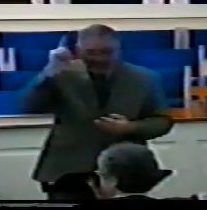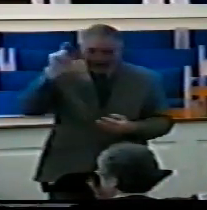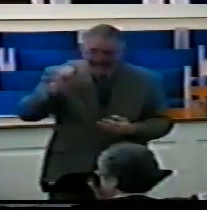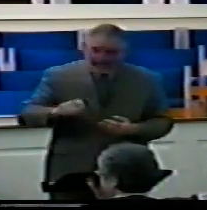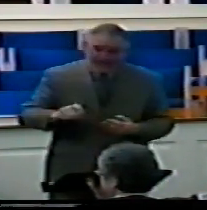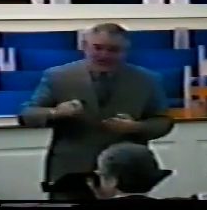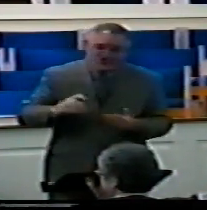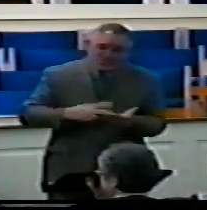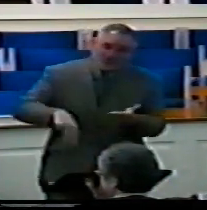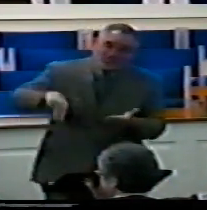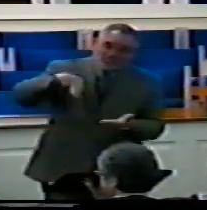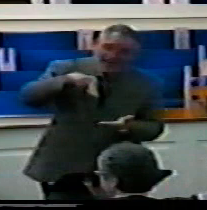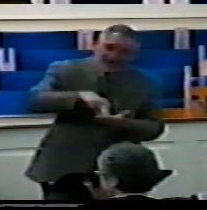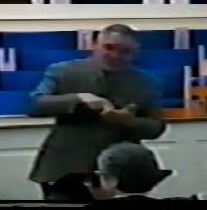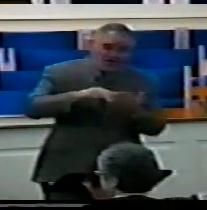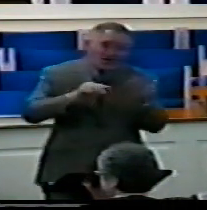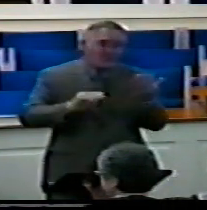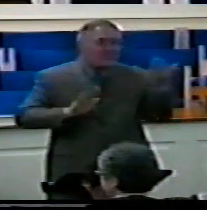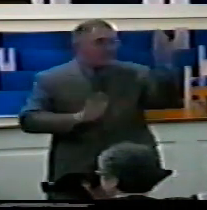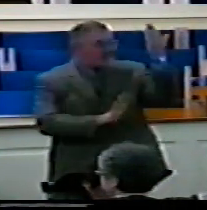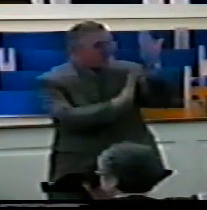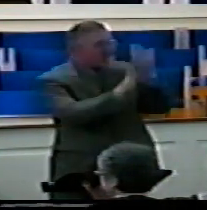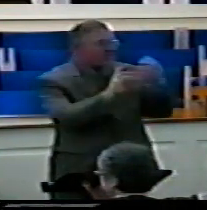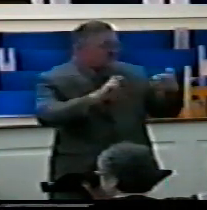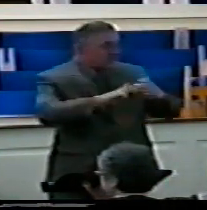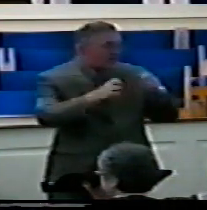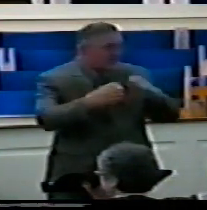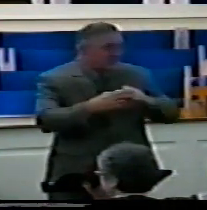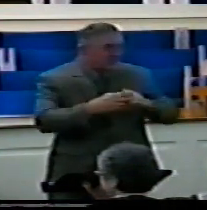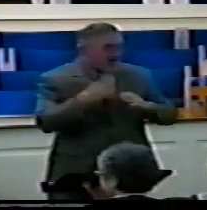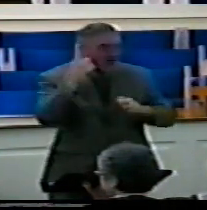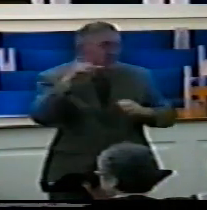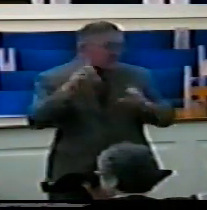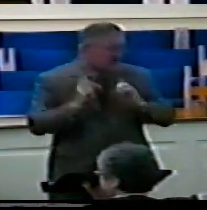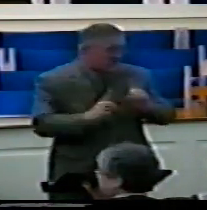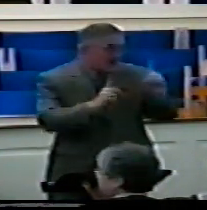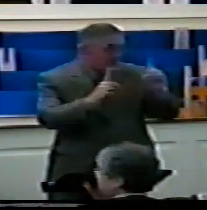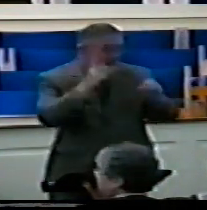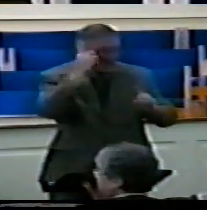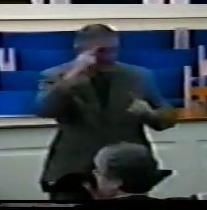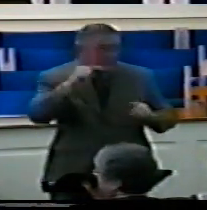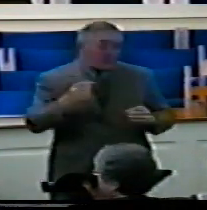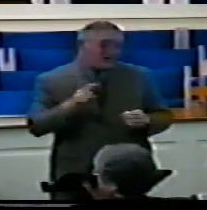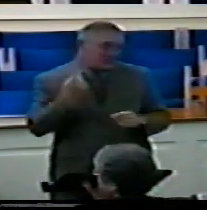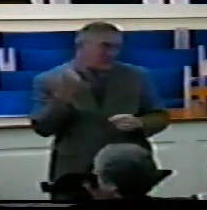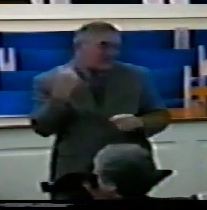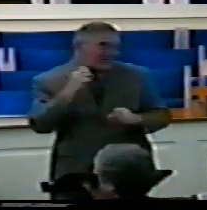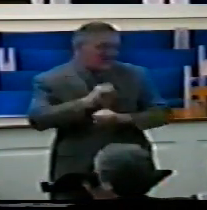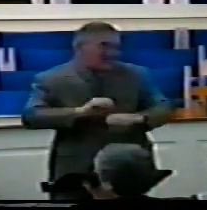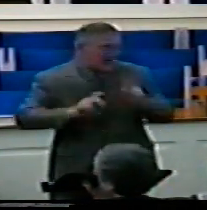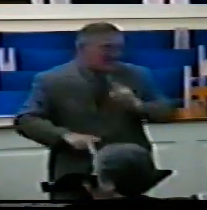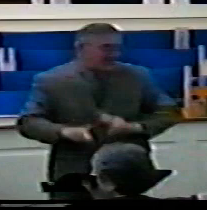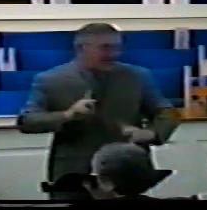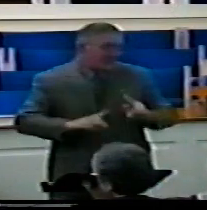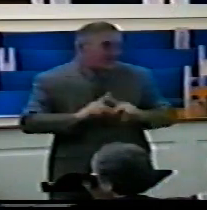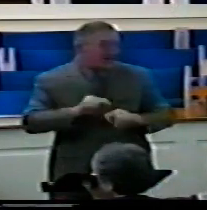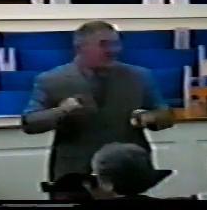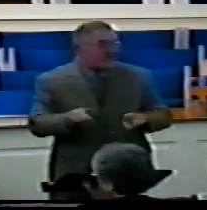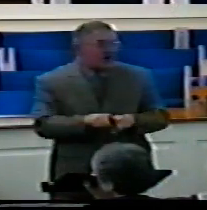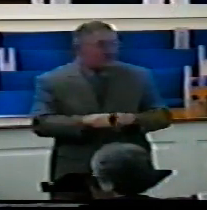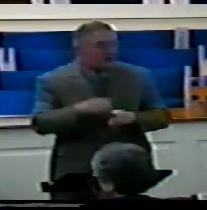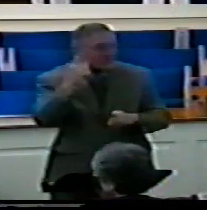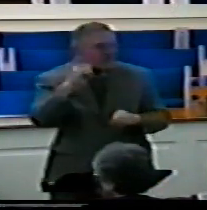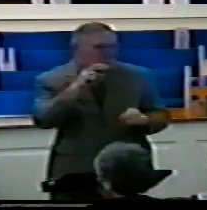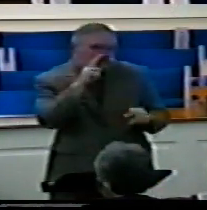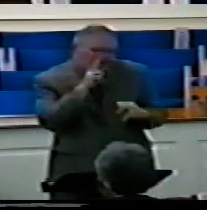problems for the disciples, for the souls, and for the skeptics. Old preacher, I